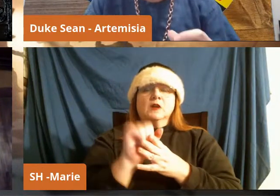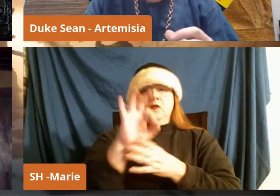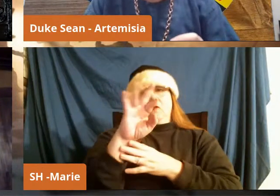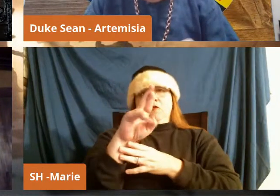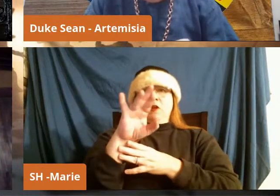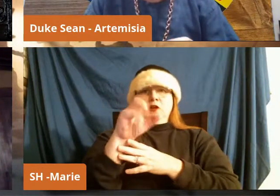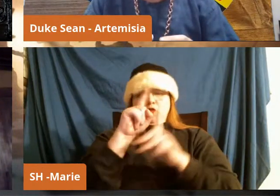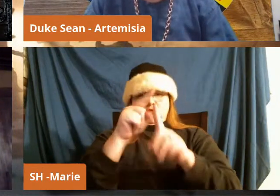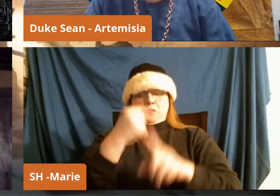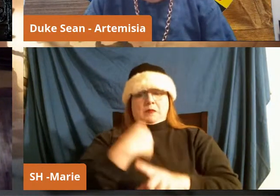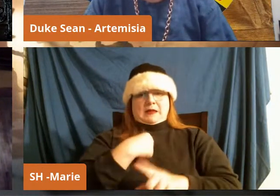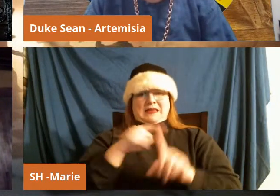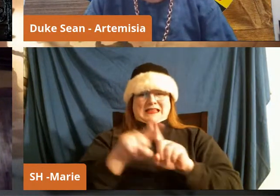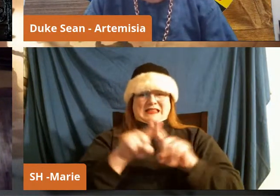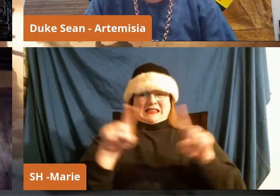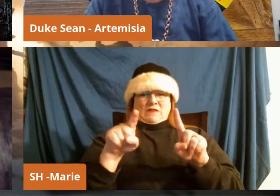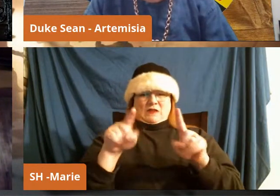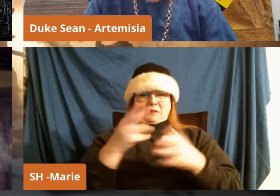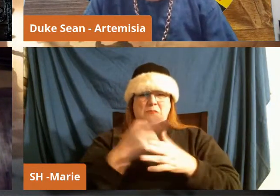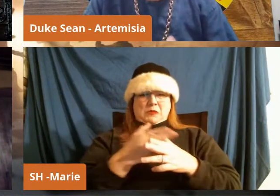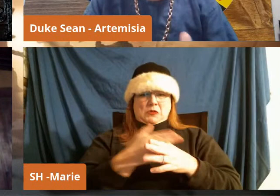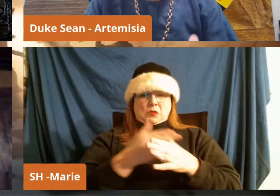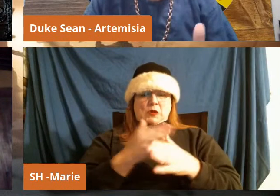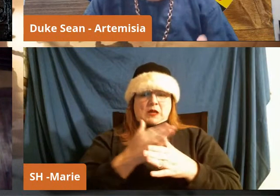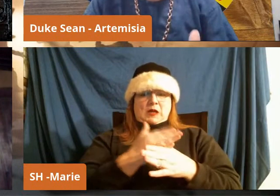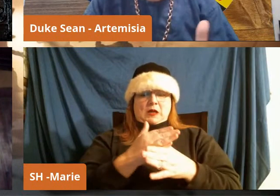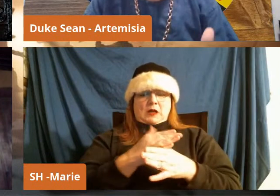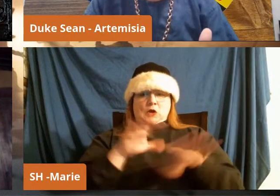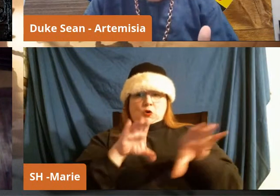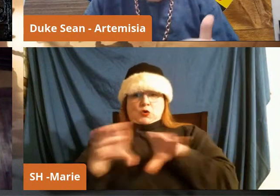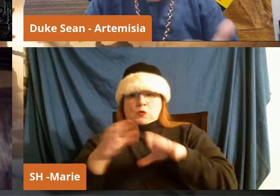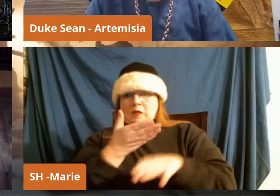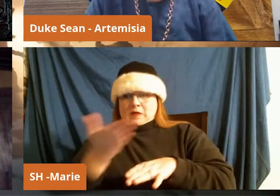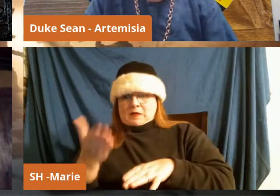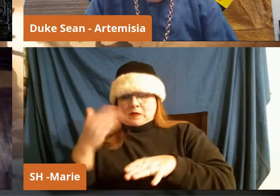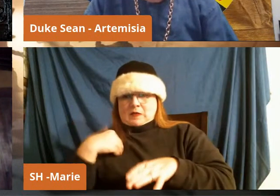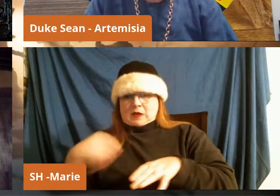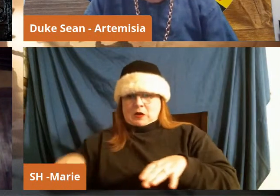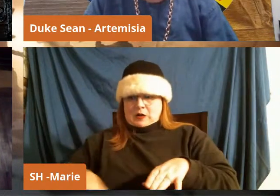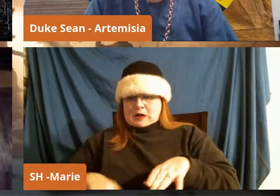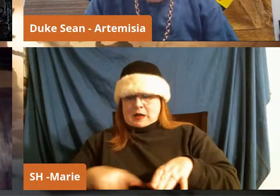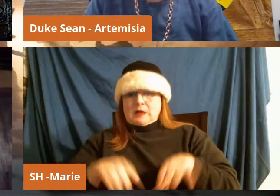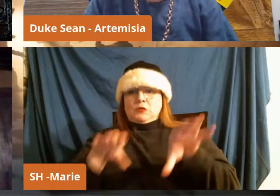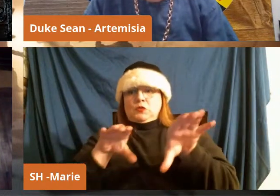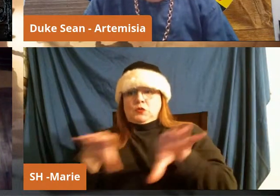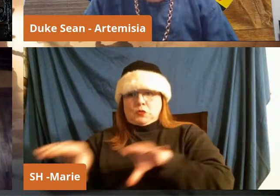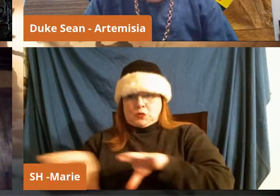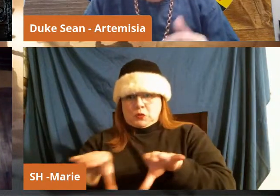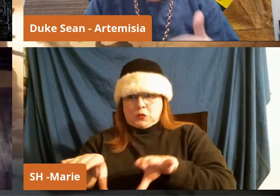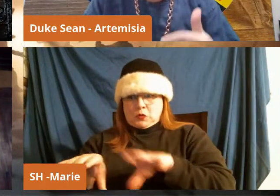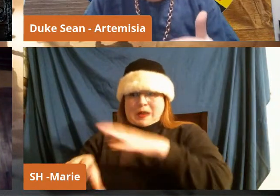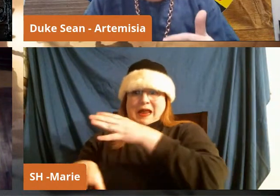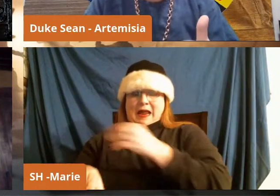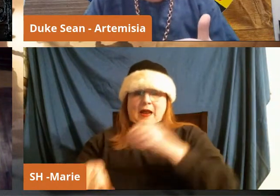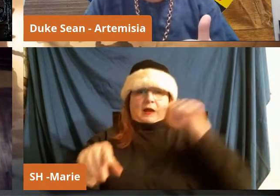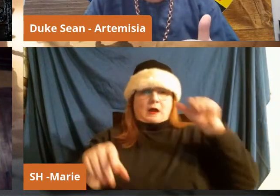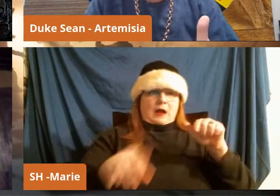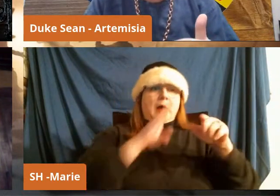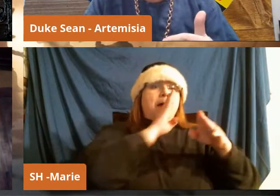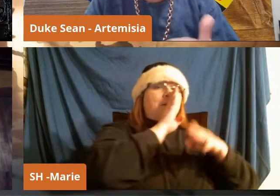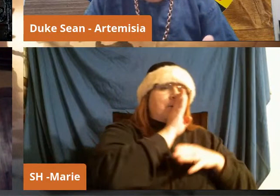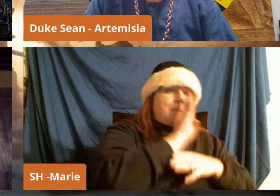franchise to me is the difference between doing the things that knights do and